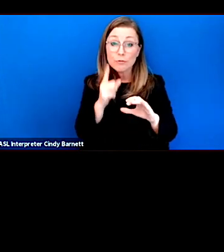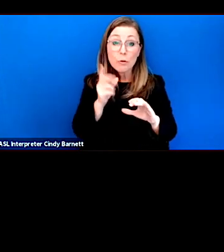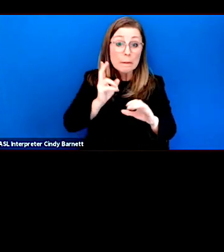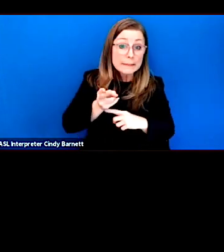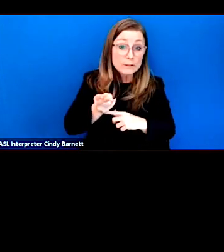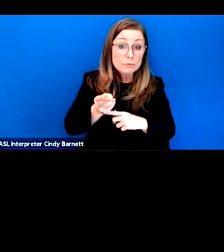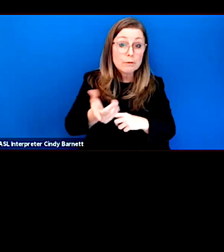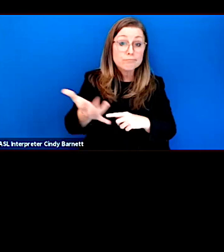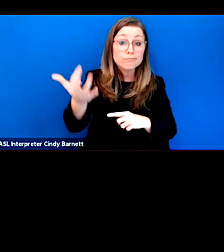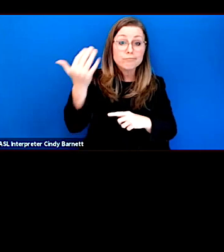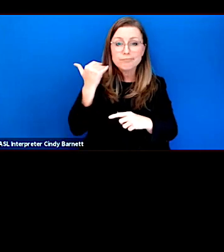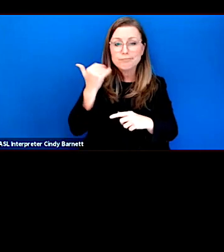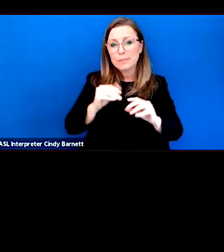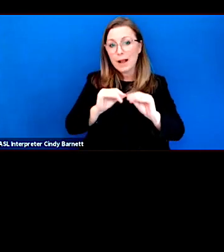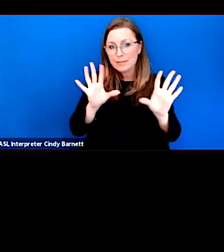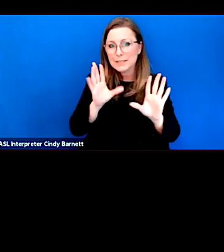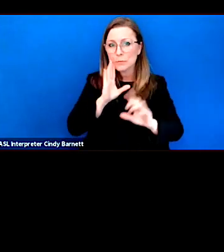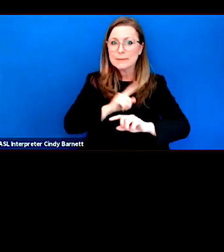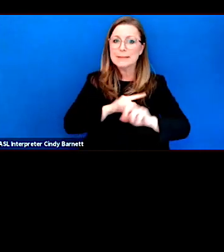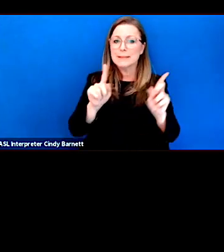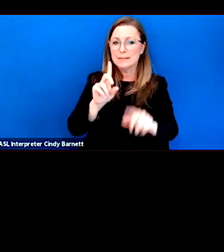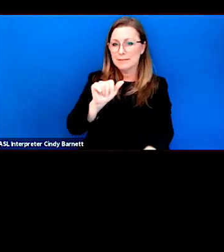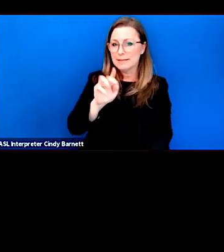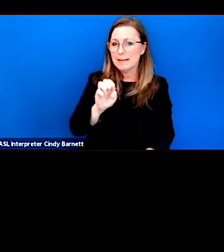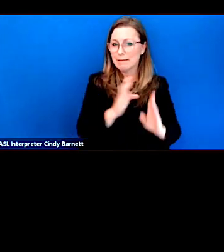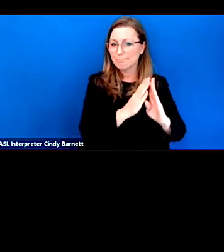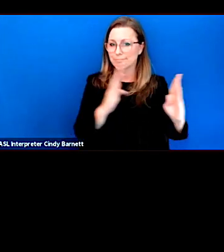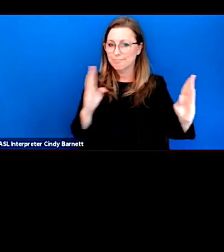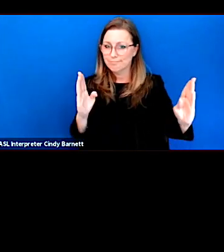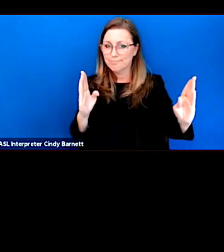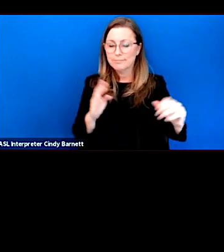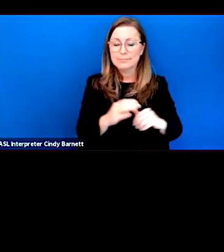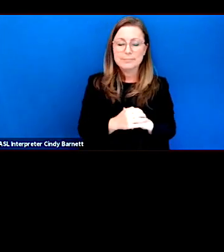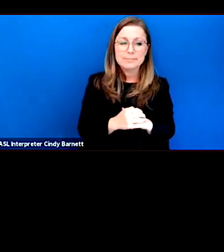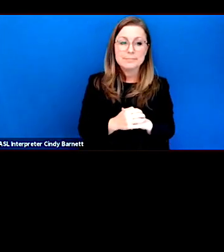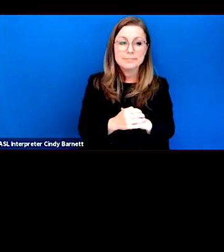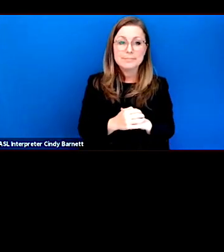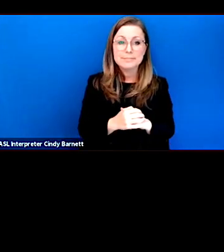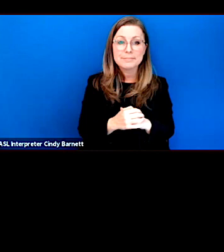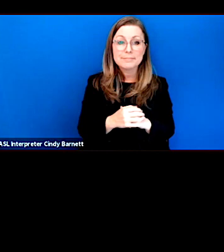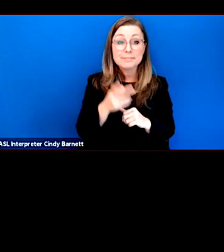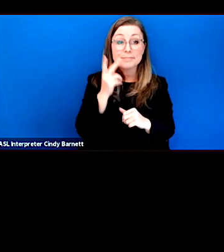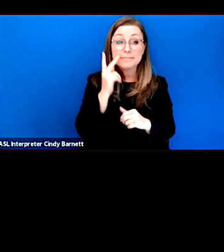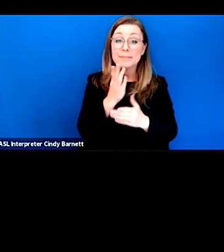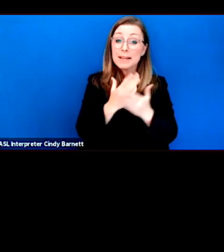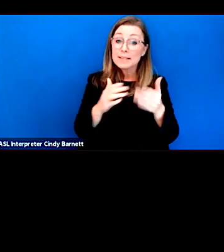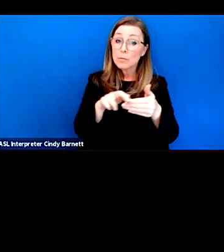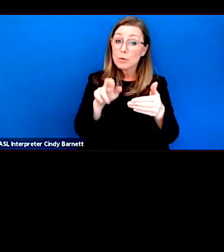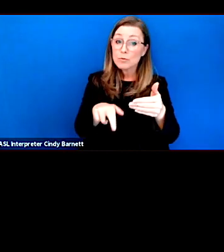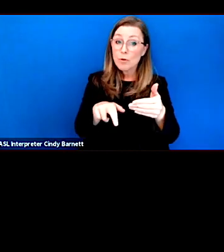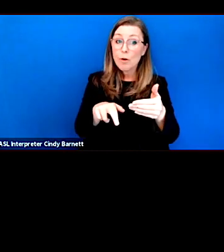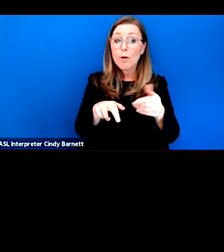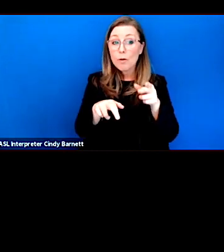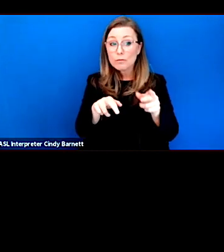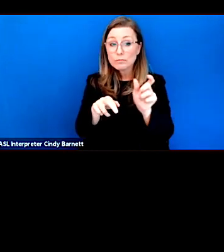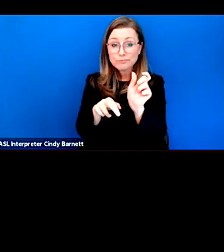and reach back into the past. Notice that some results have a PDF associated with them and